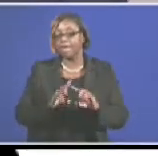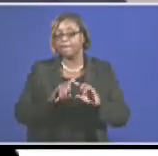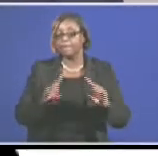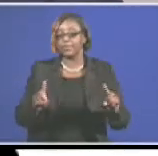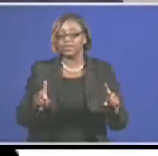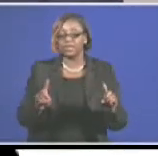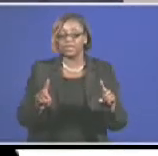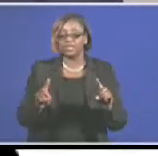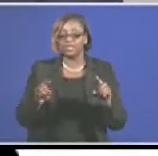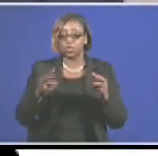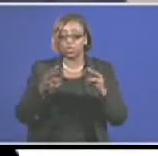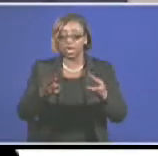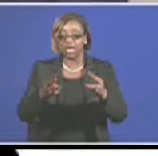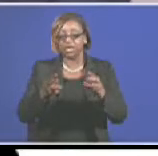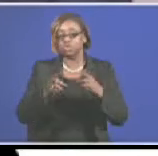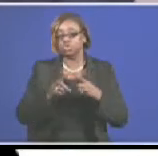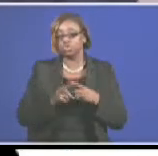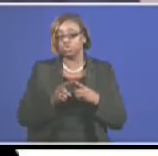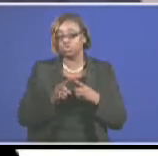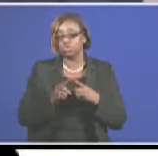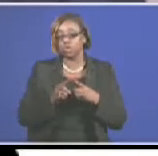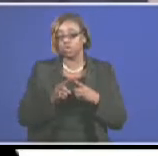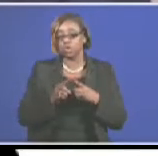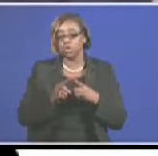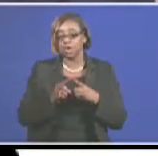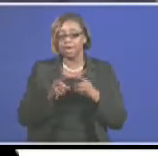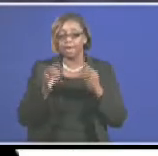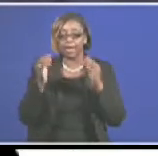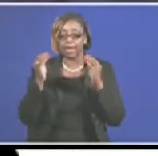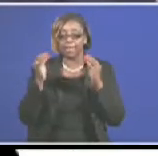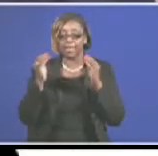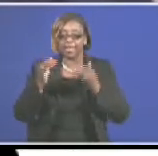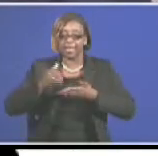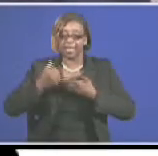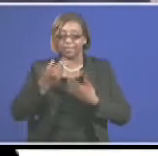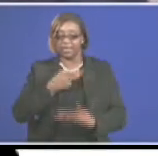a measure, a tool to allow us to